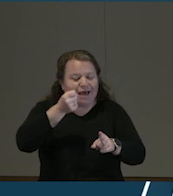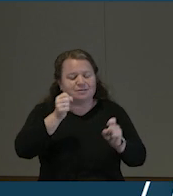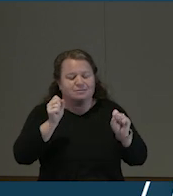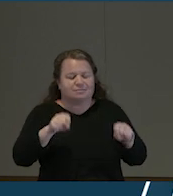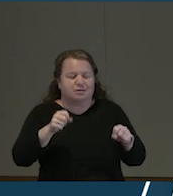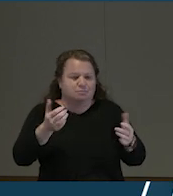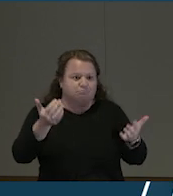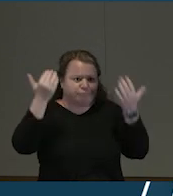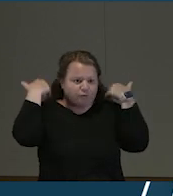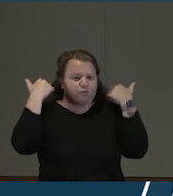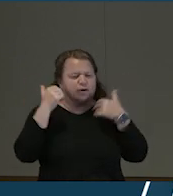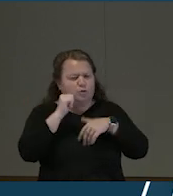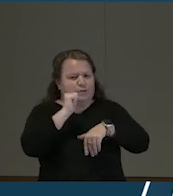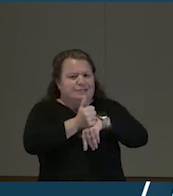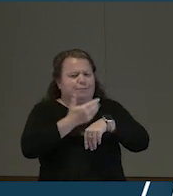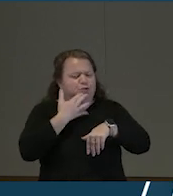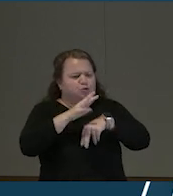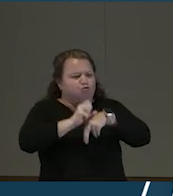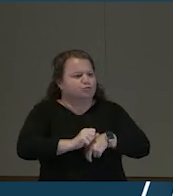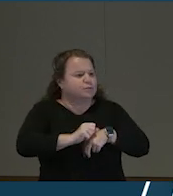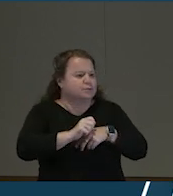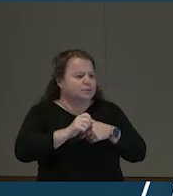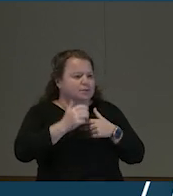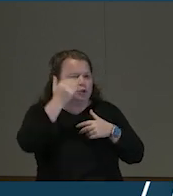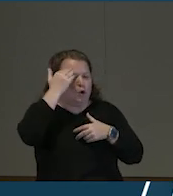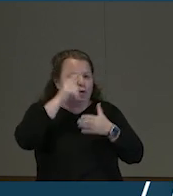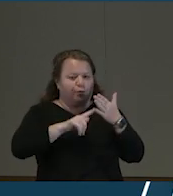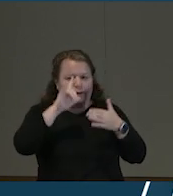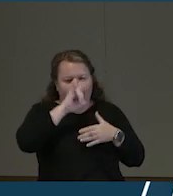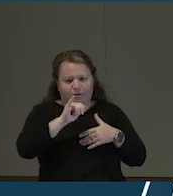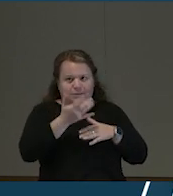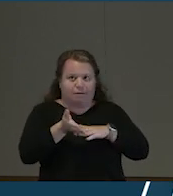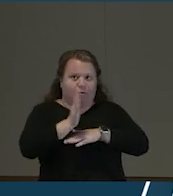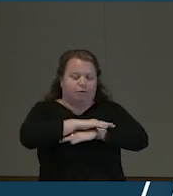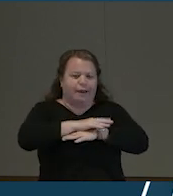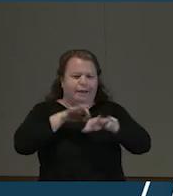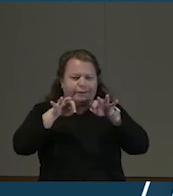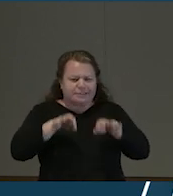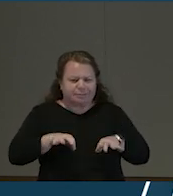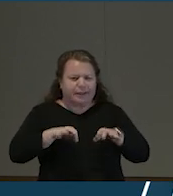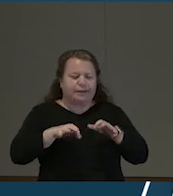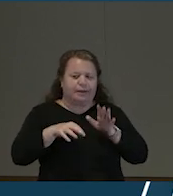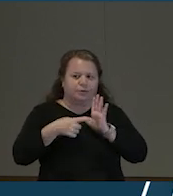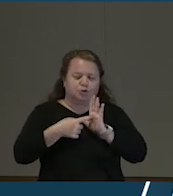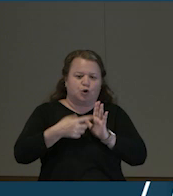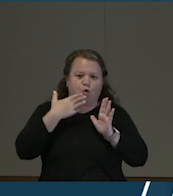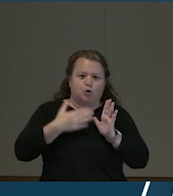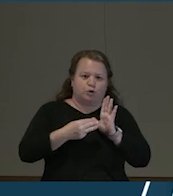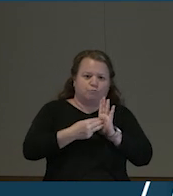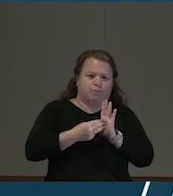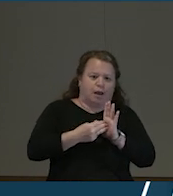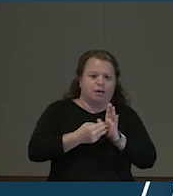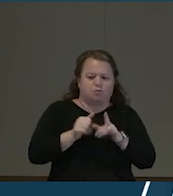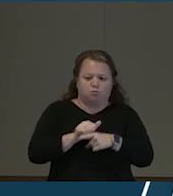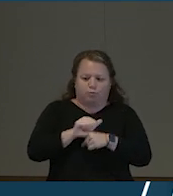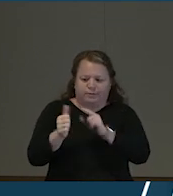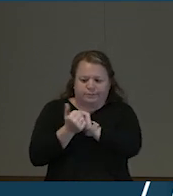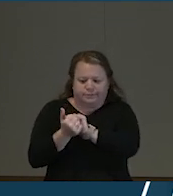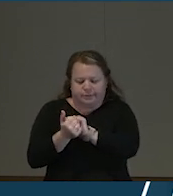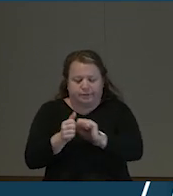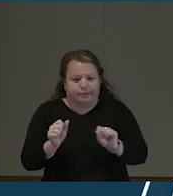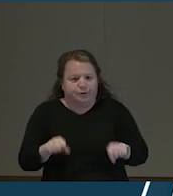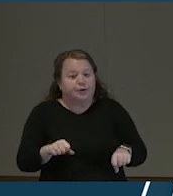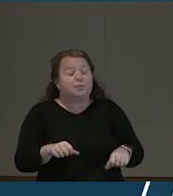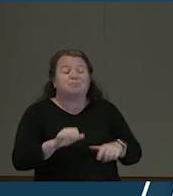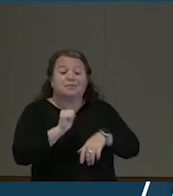So establishing those routines, knowing what that looks like throughout the day, explaining it, role modeling, practicing it with them. Set